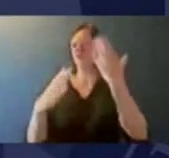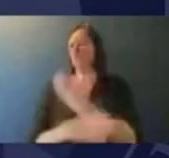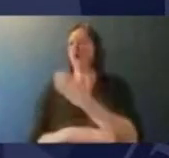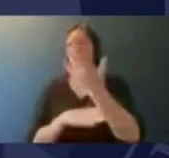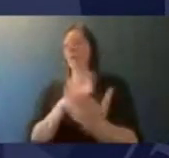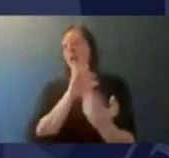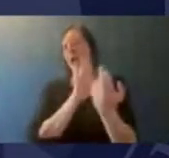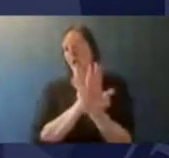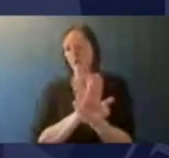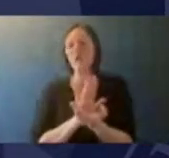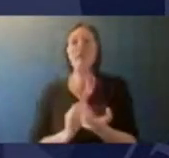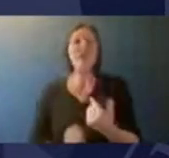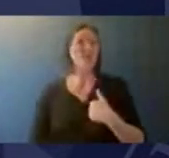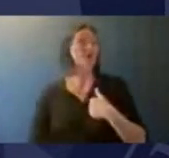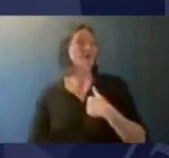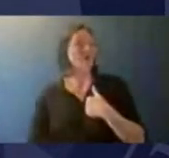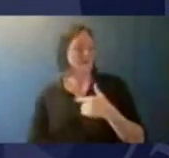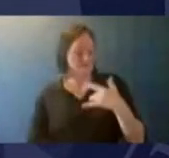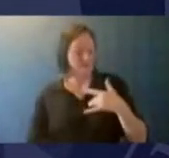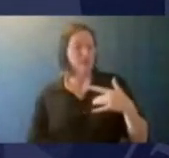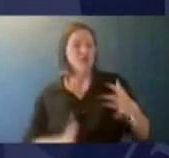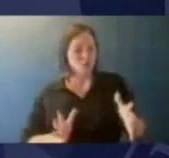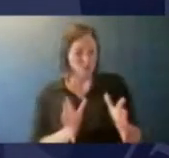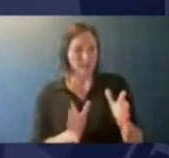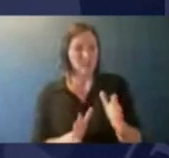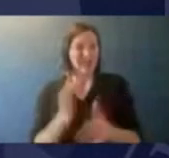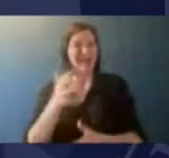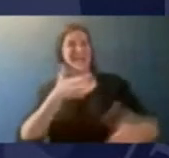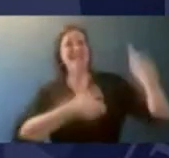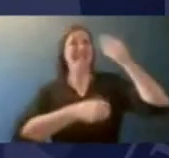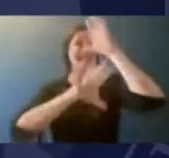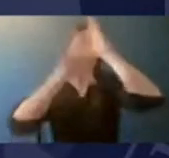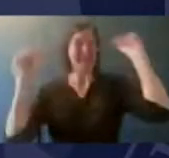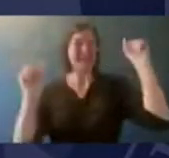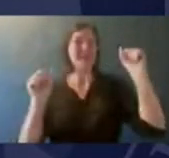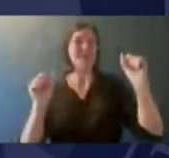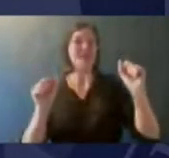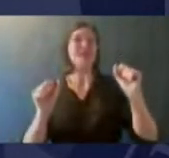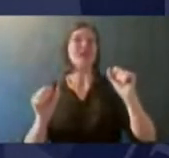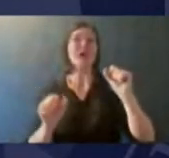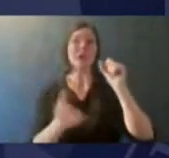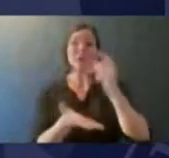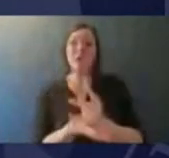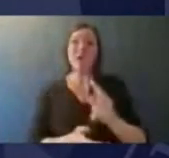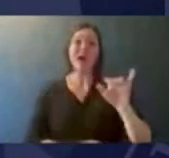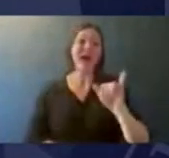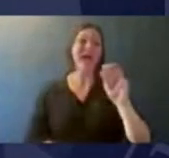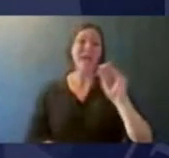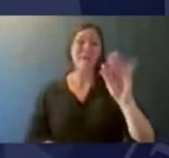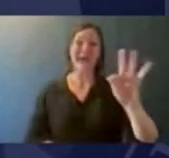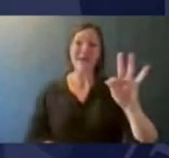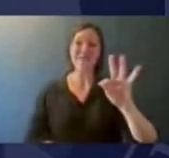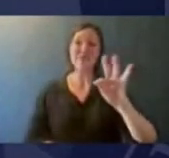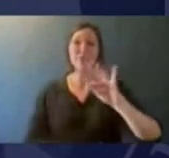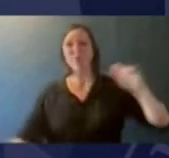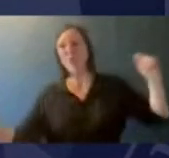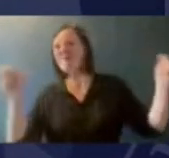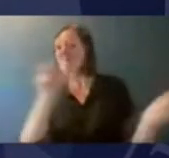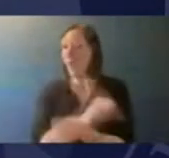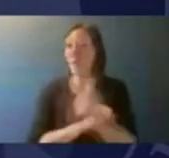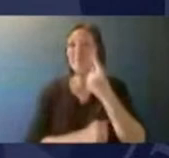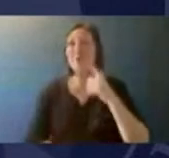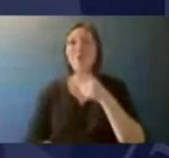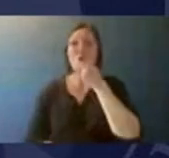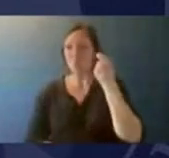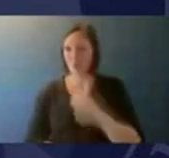particularly encouraged by the Executive Board's approval of the IMF's reform program for Ukraine. This